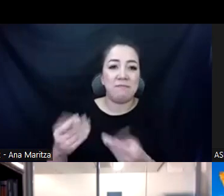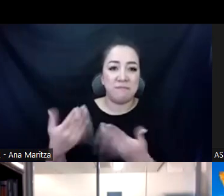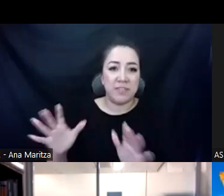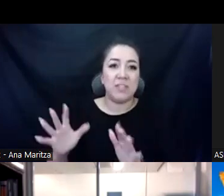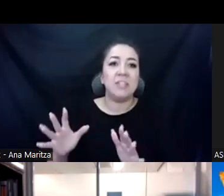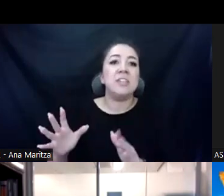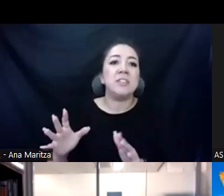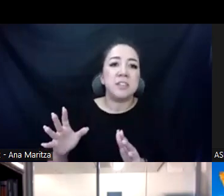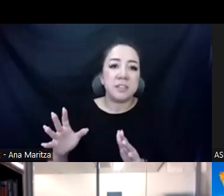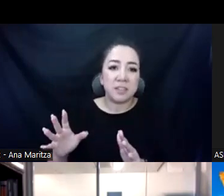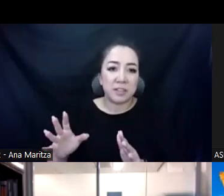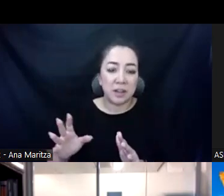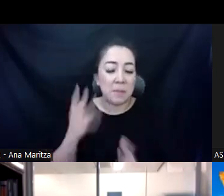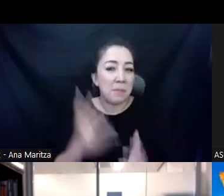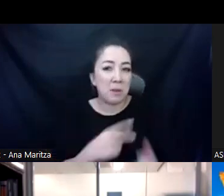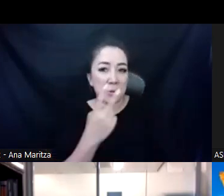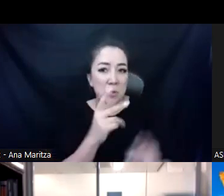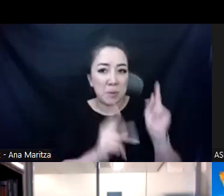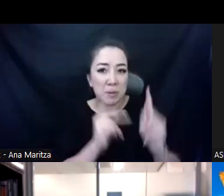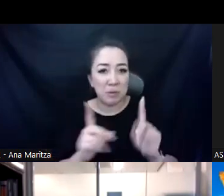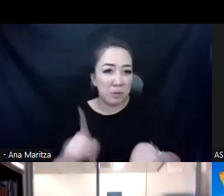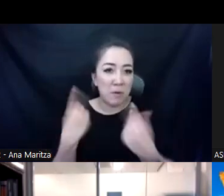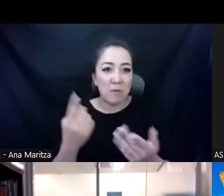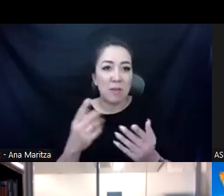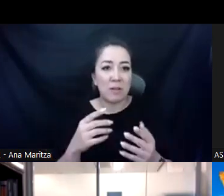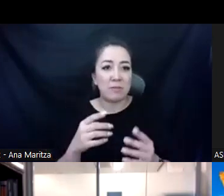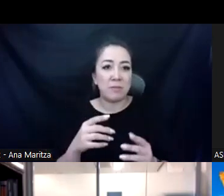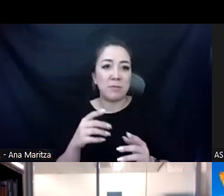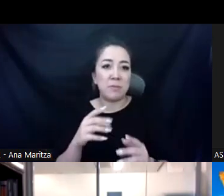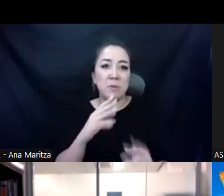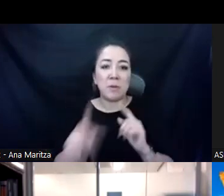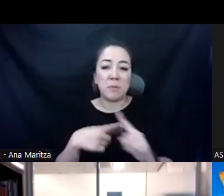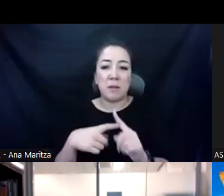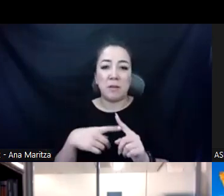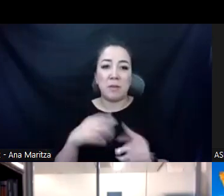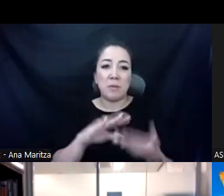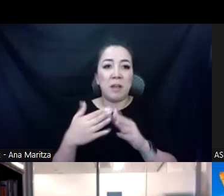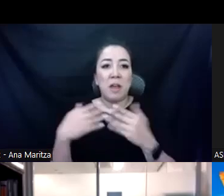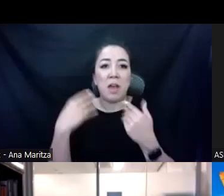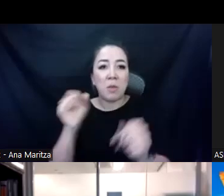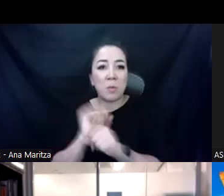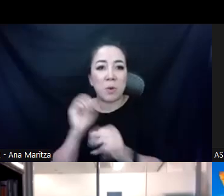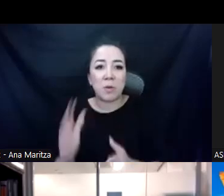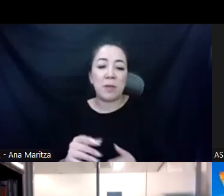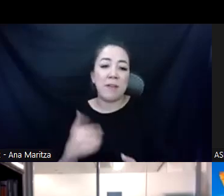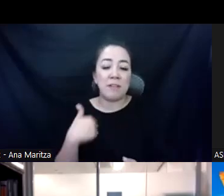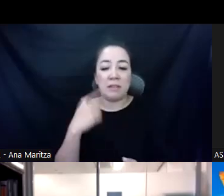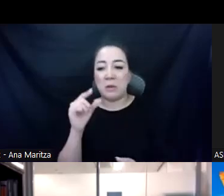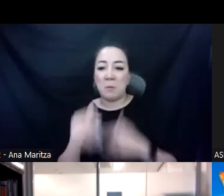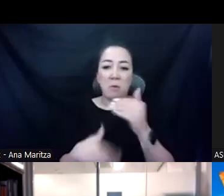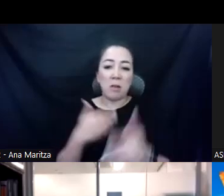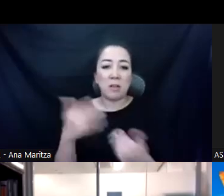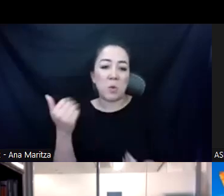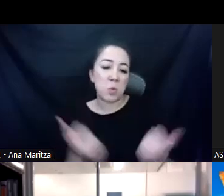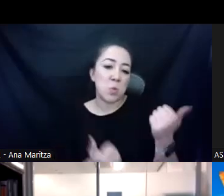are maybe 2 people so far that have spoken to community health workers. So we're going to have a little process here, like which of